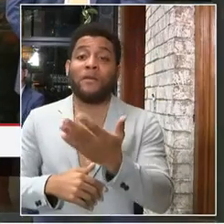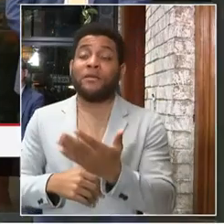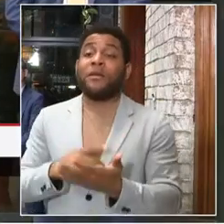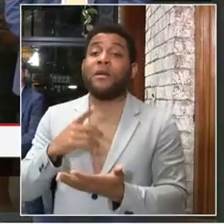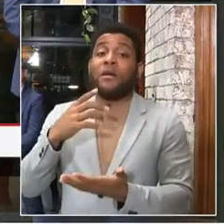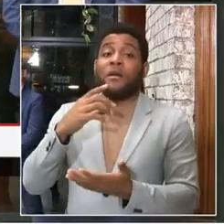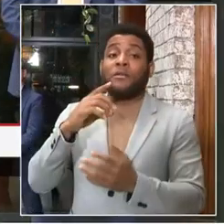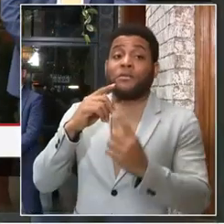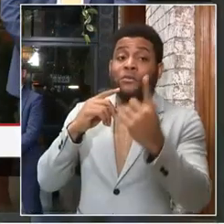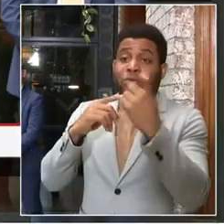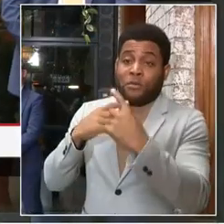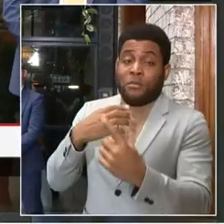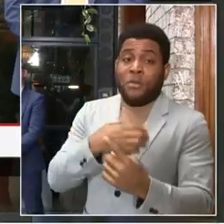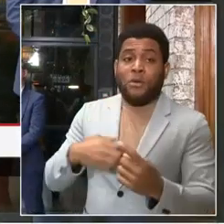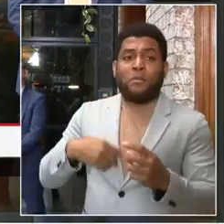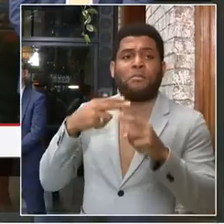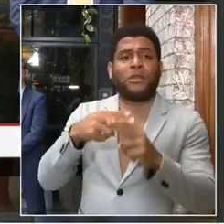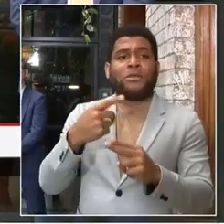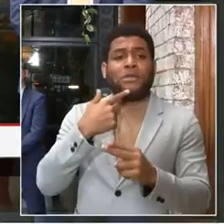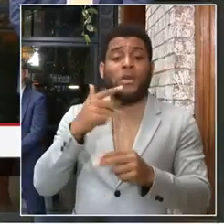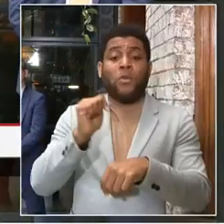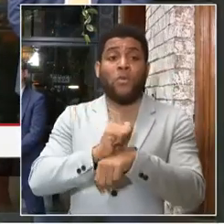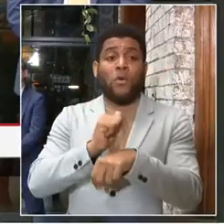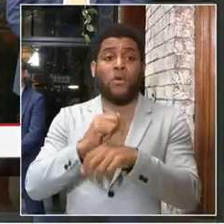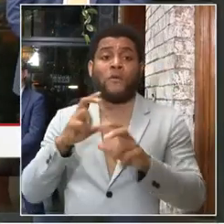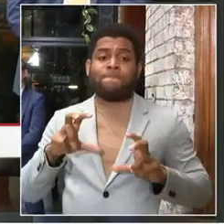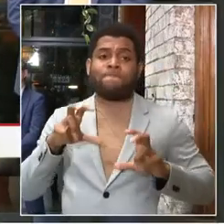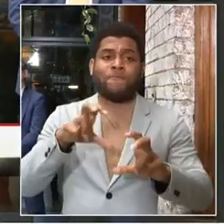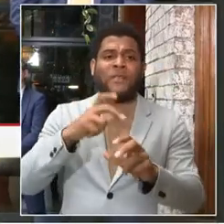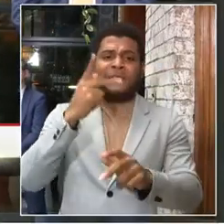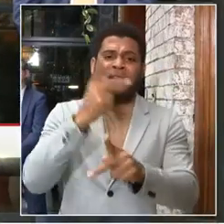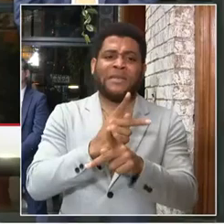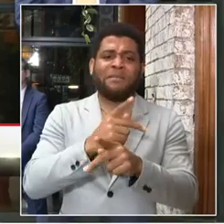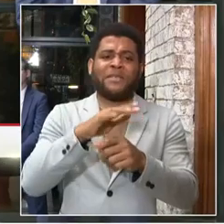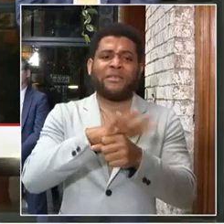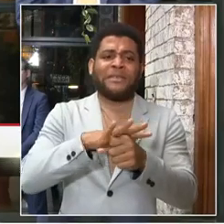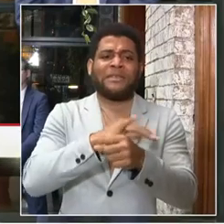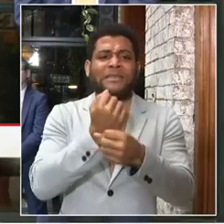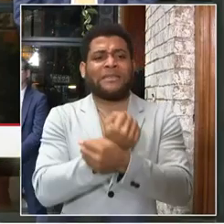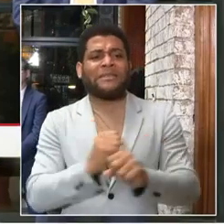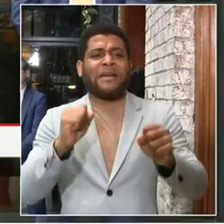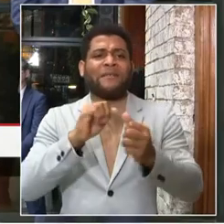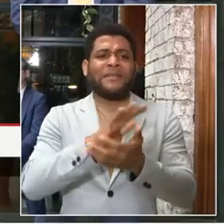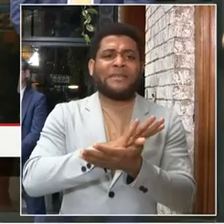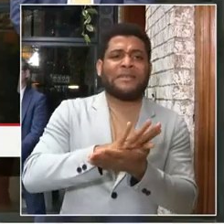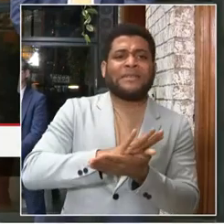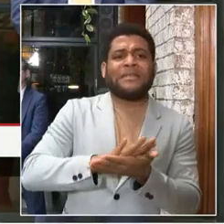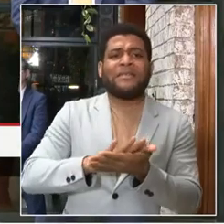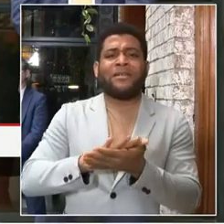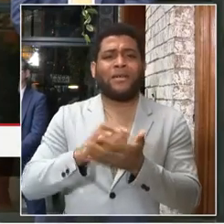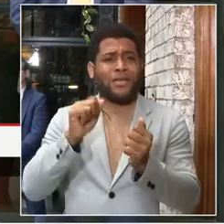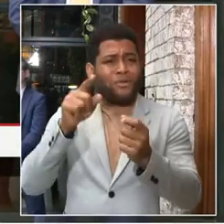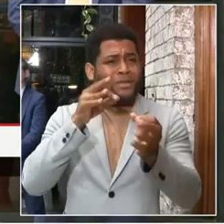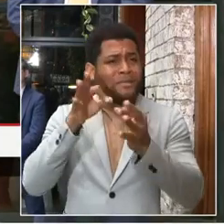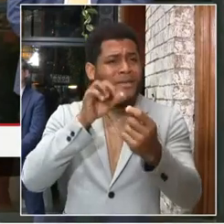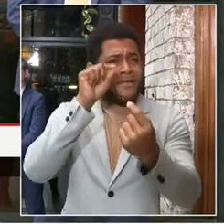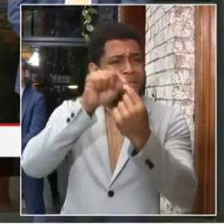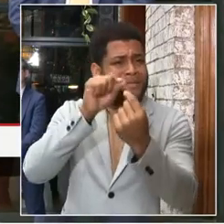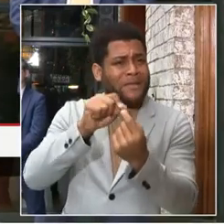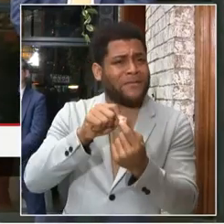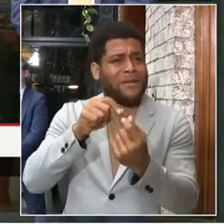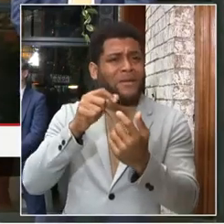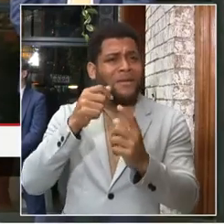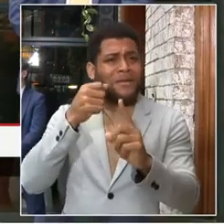this area safe and clean. Can we detail what that looks like? And because it's going to be a priority for the month of February, I think for residents and